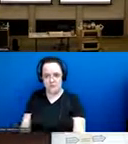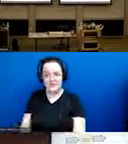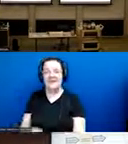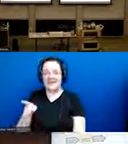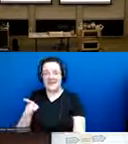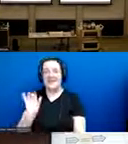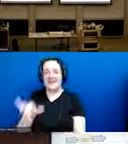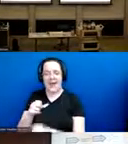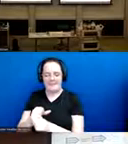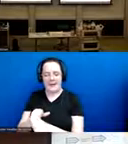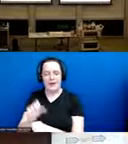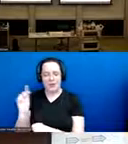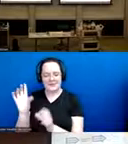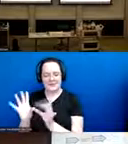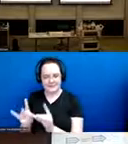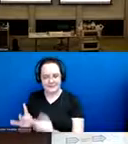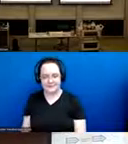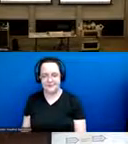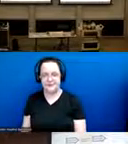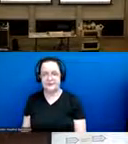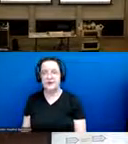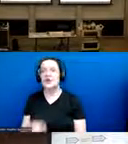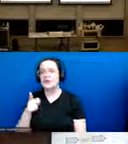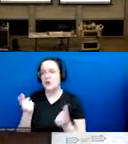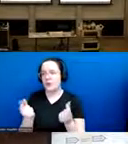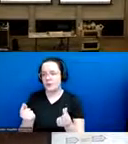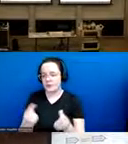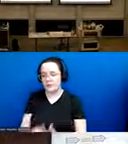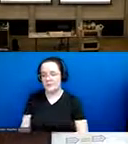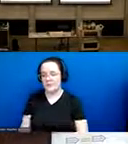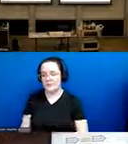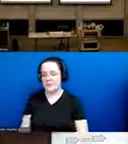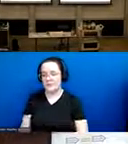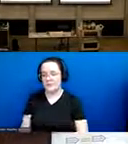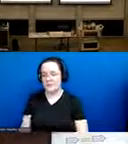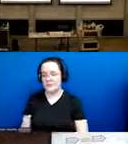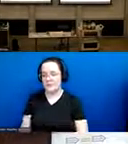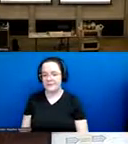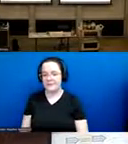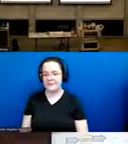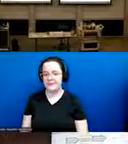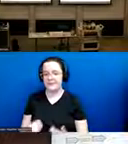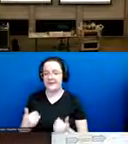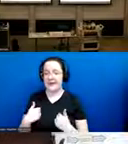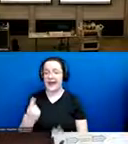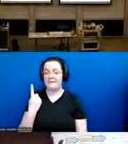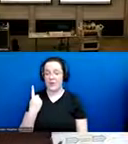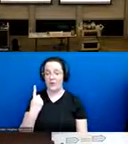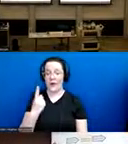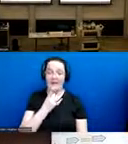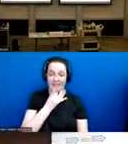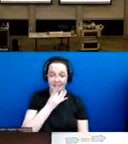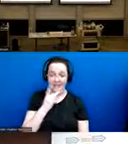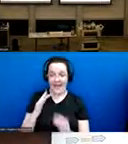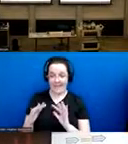entanglement, okay? So then here, what you want to do is, instead of having just one light matter interface, like the one that I